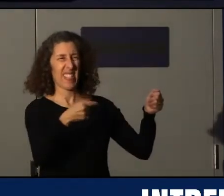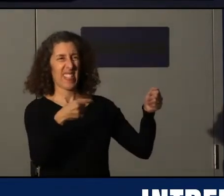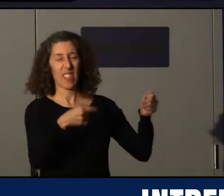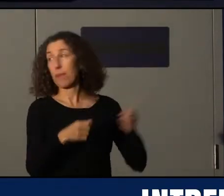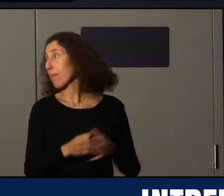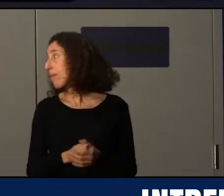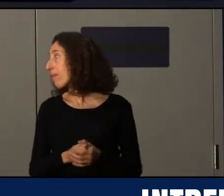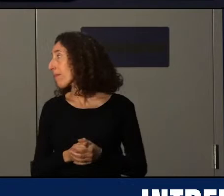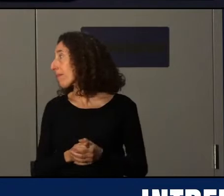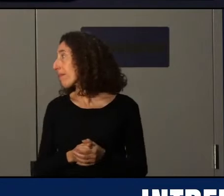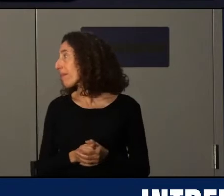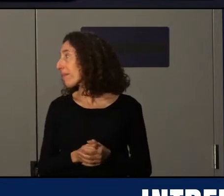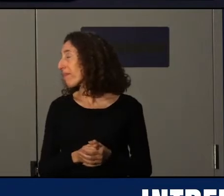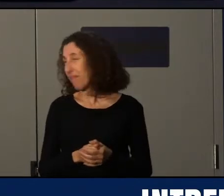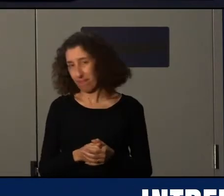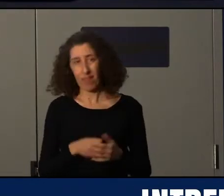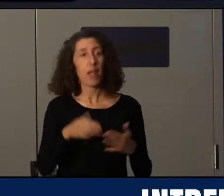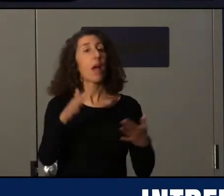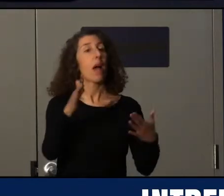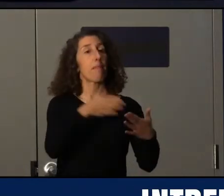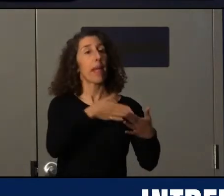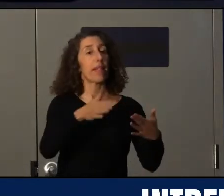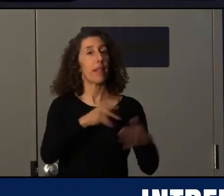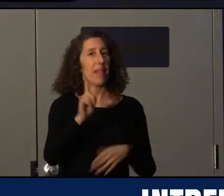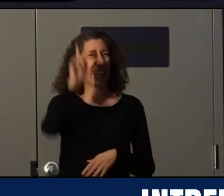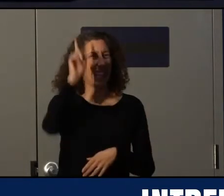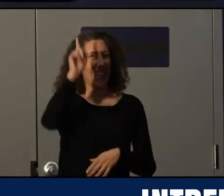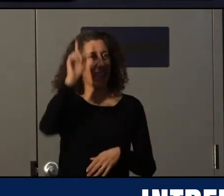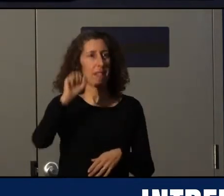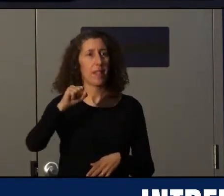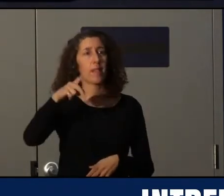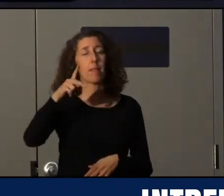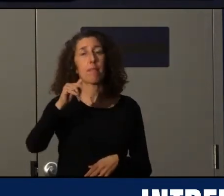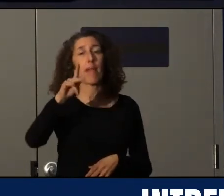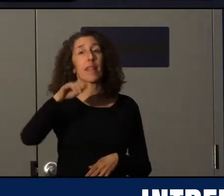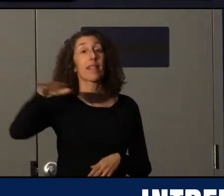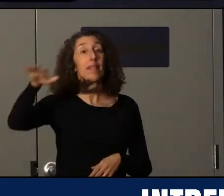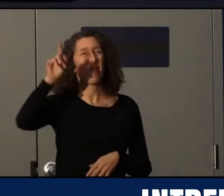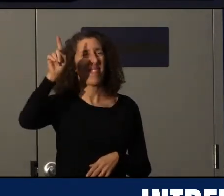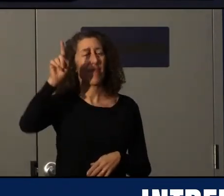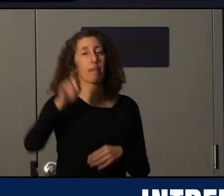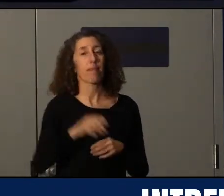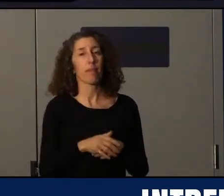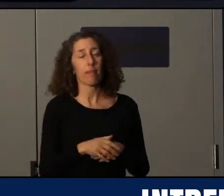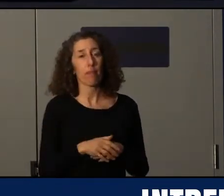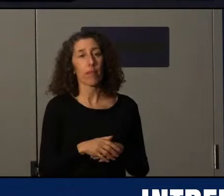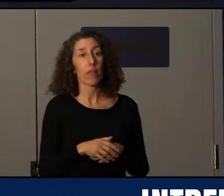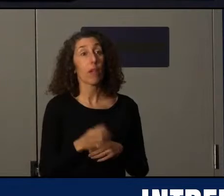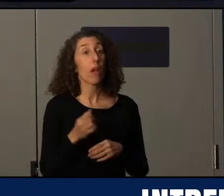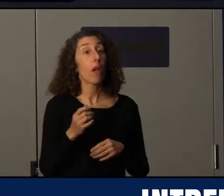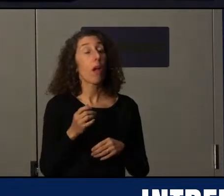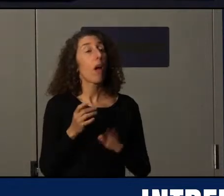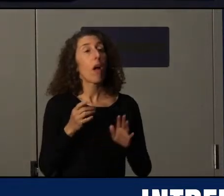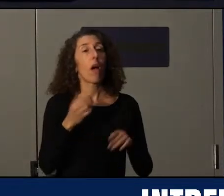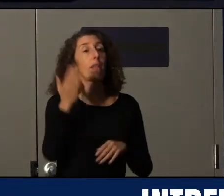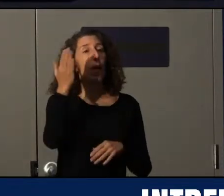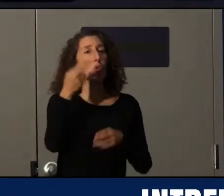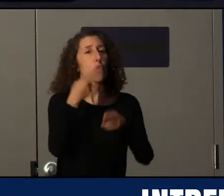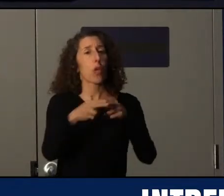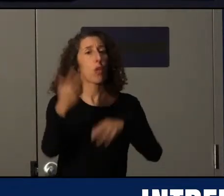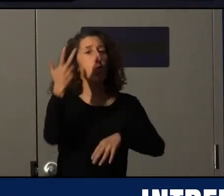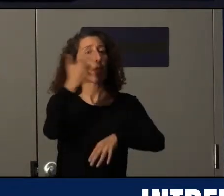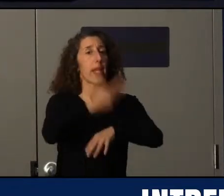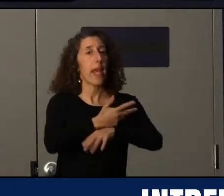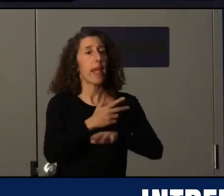here. And I feel very, very fortunate, because we were only in space for 3 days, but my